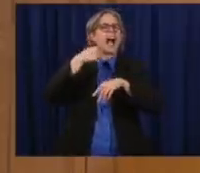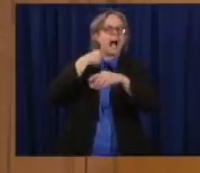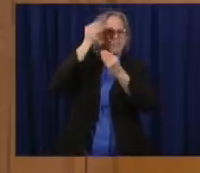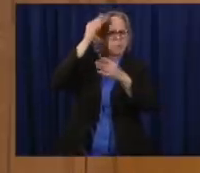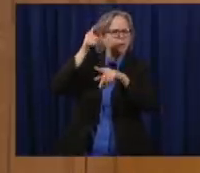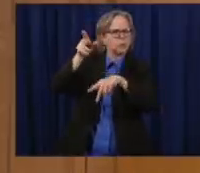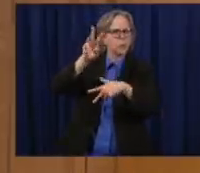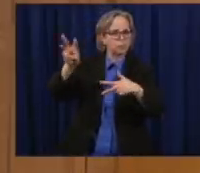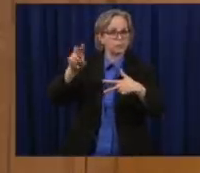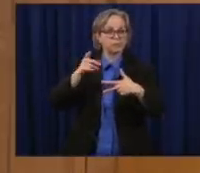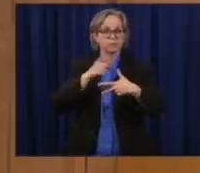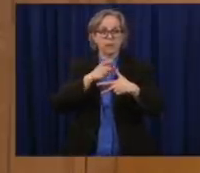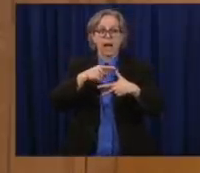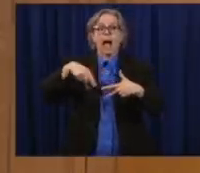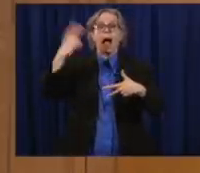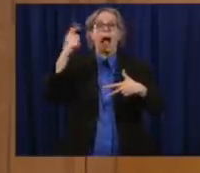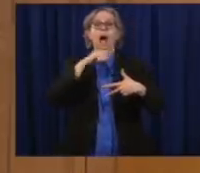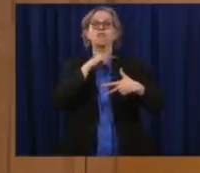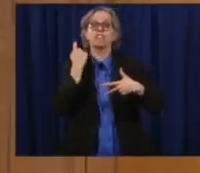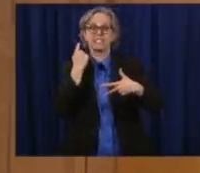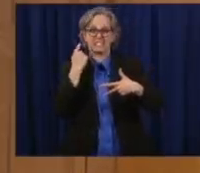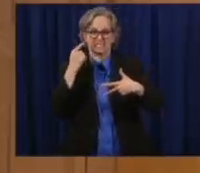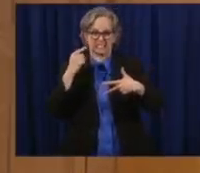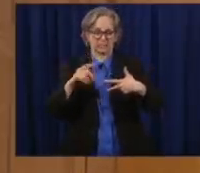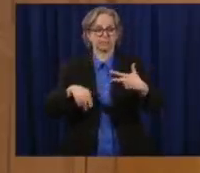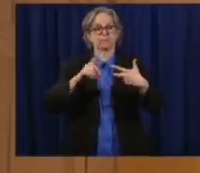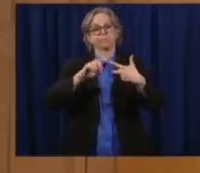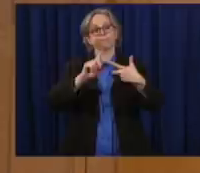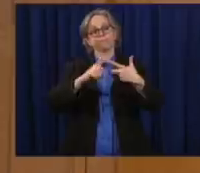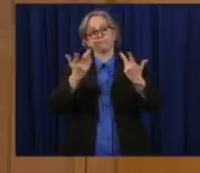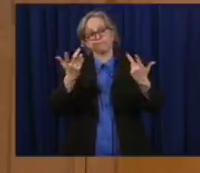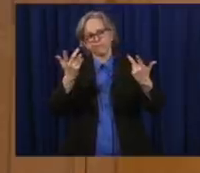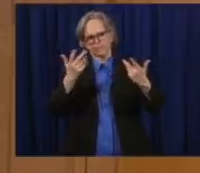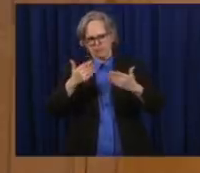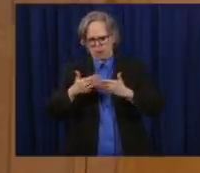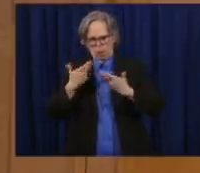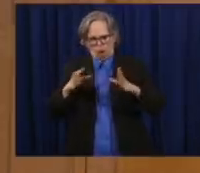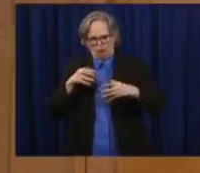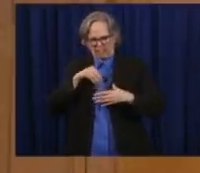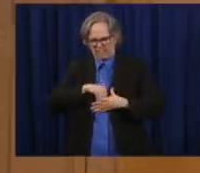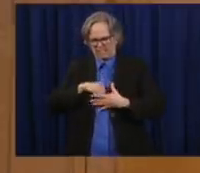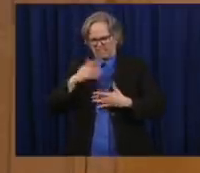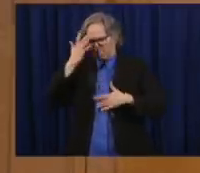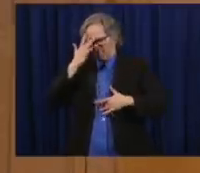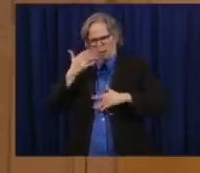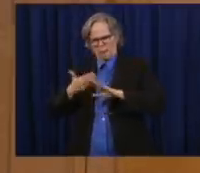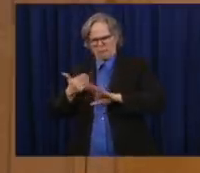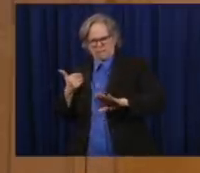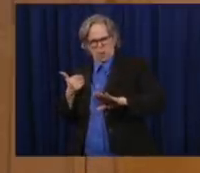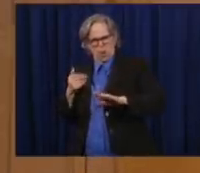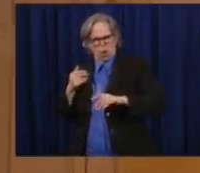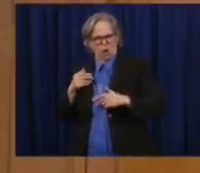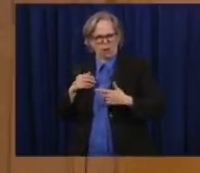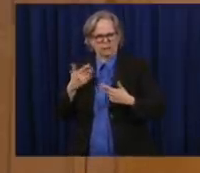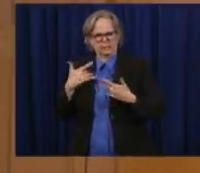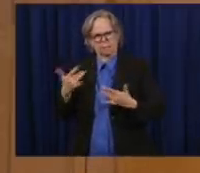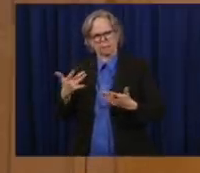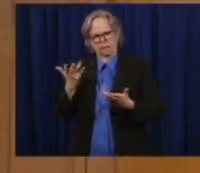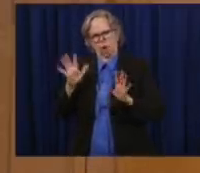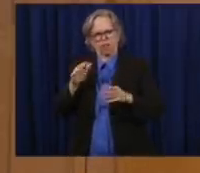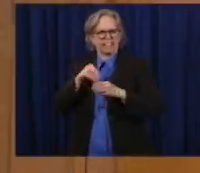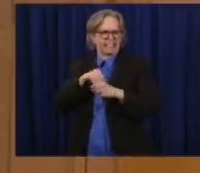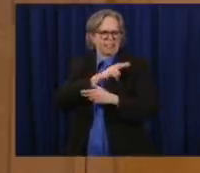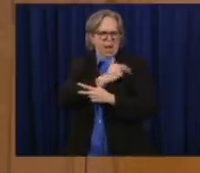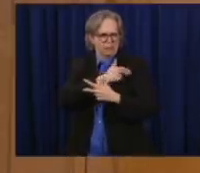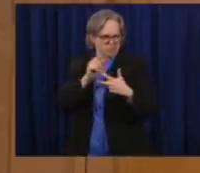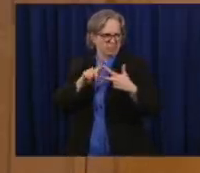people with really pre-existing health conditions, most often in a hospitalized setting. And as we move out through those